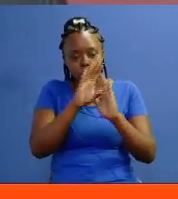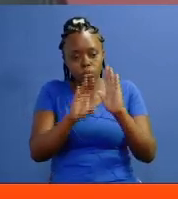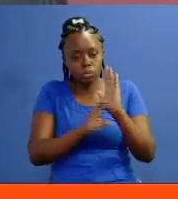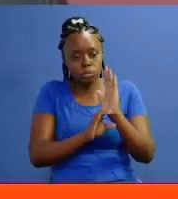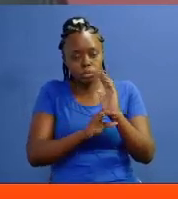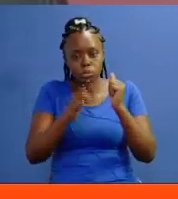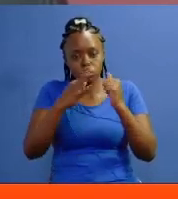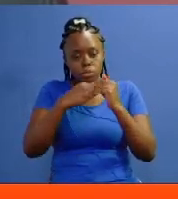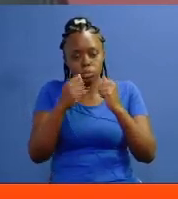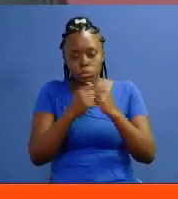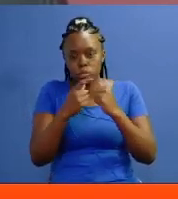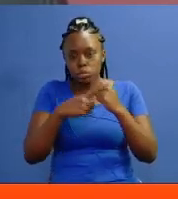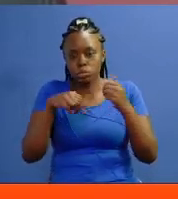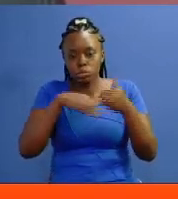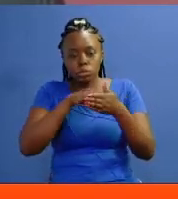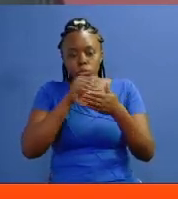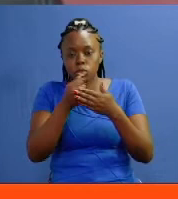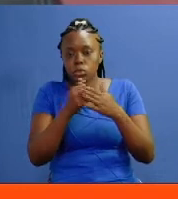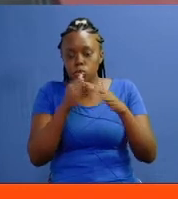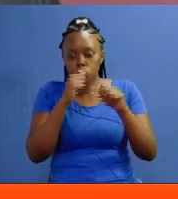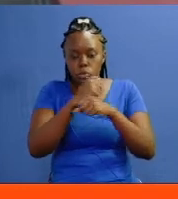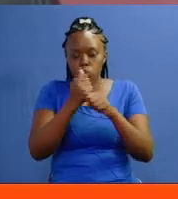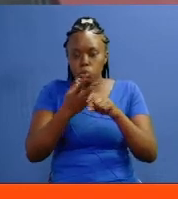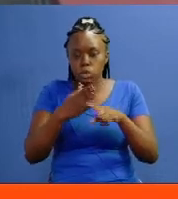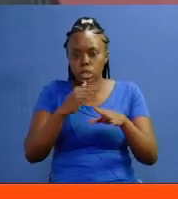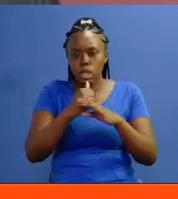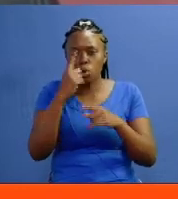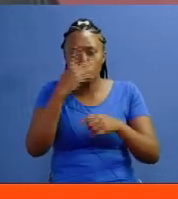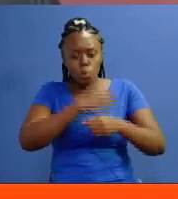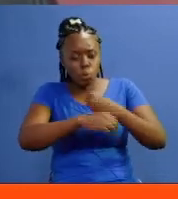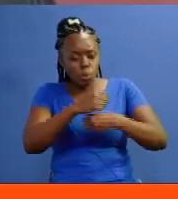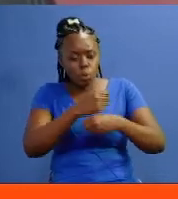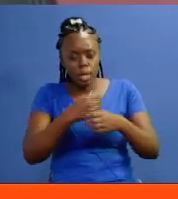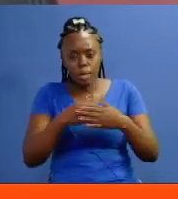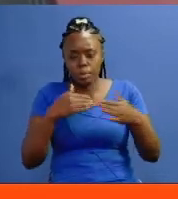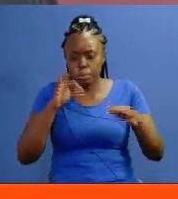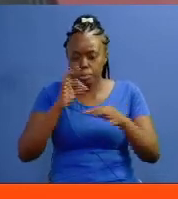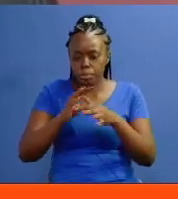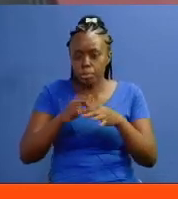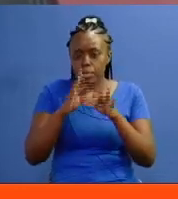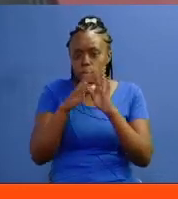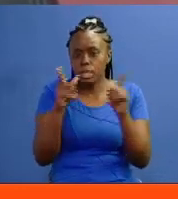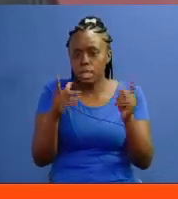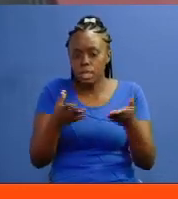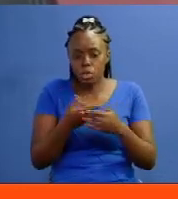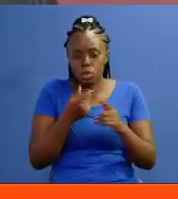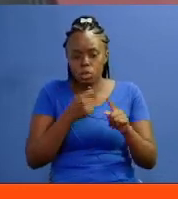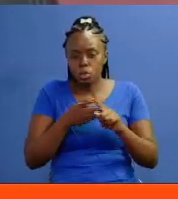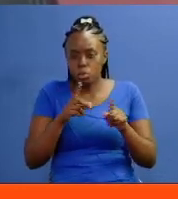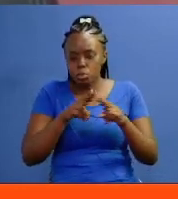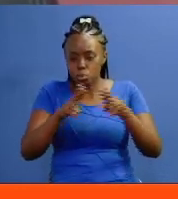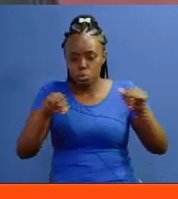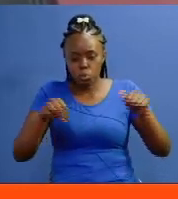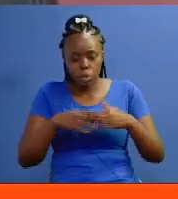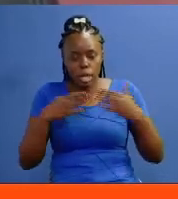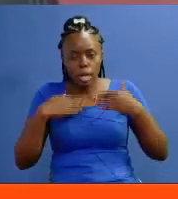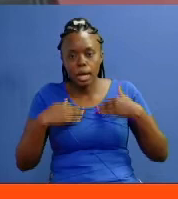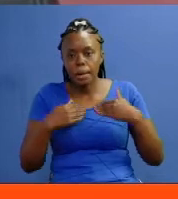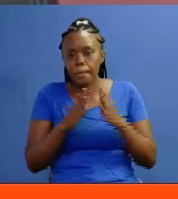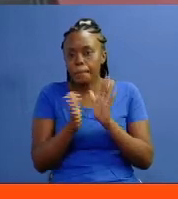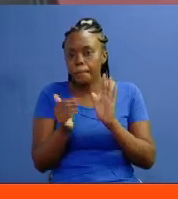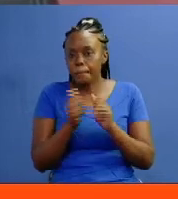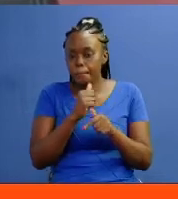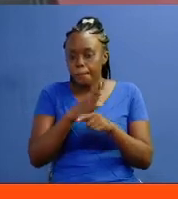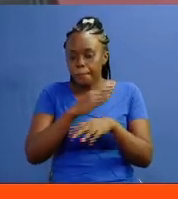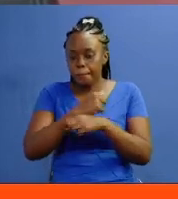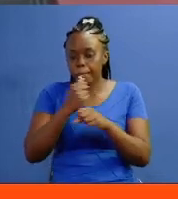all commission's offices should be filled a year before the general elections. The ball now lies in the panel's court as they determine and submit